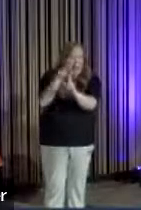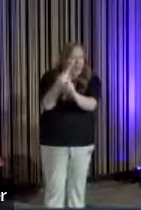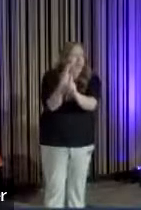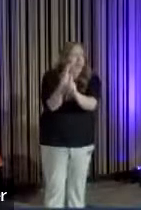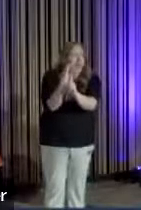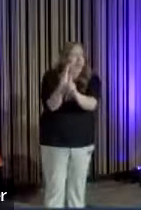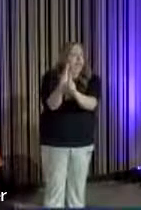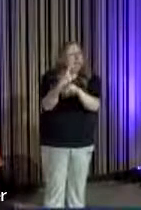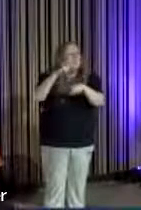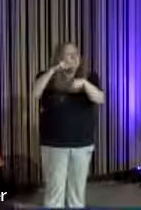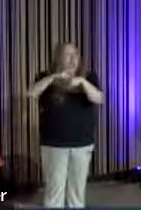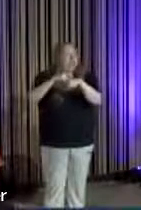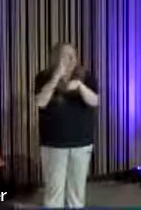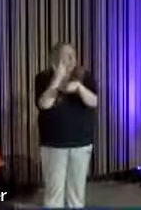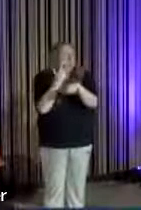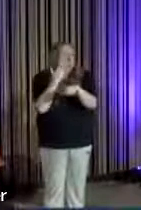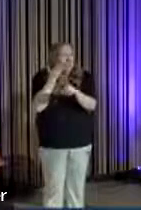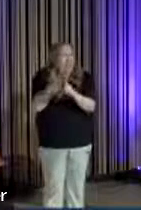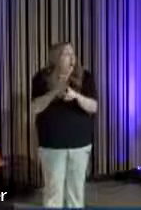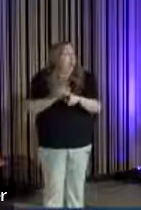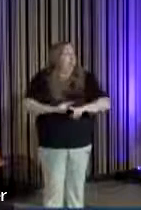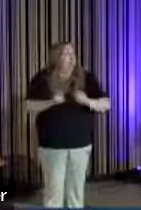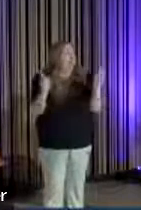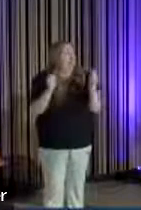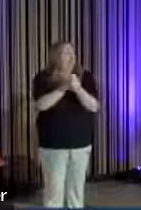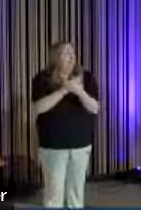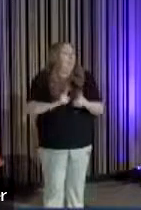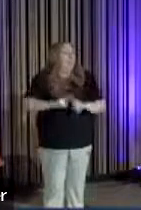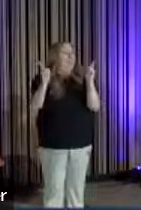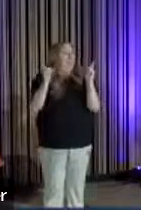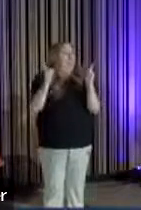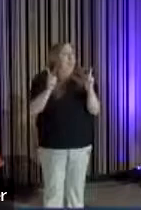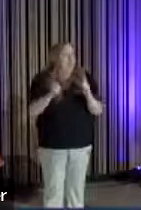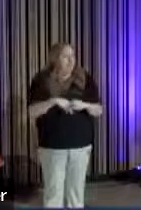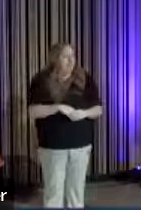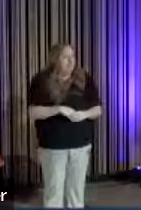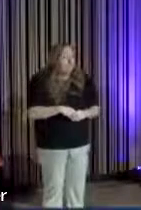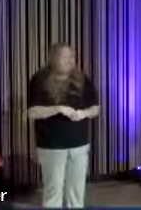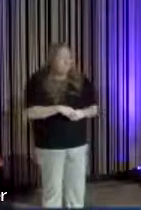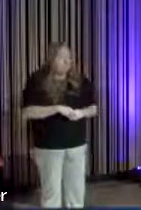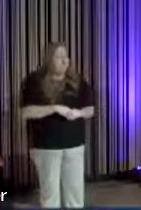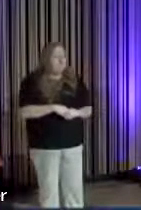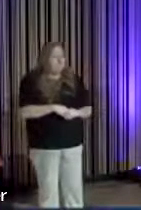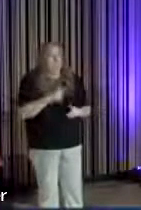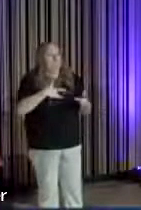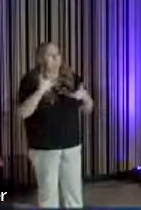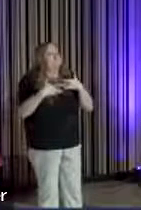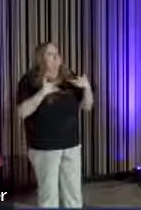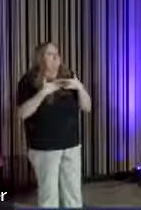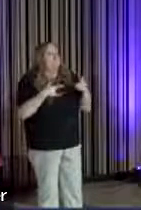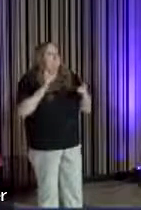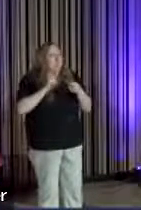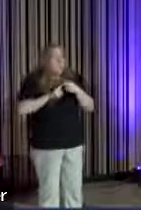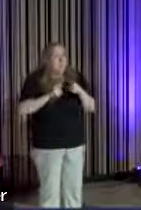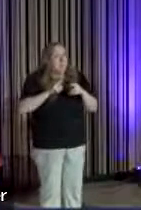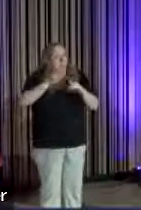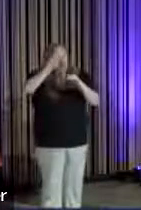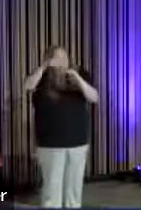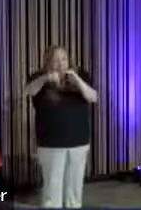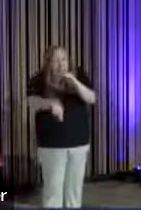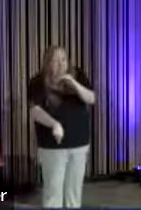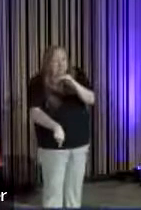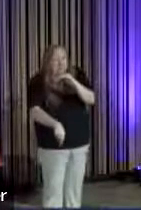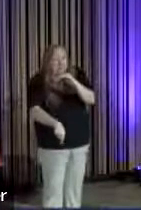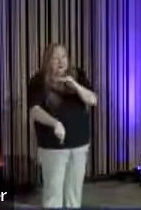Viruses are different, bacteria are different, everything is different. And we are going to study this for the next 20 years. And the boat you